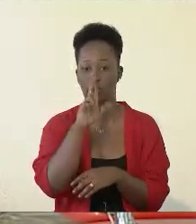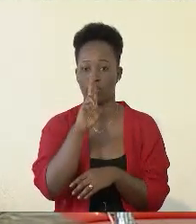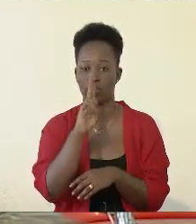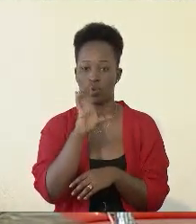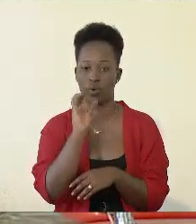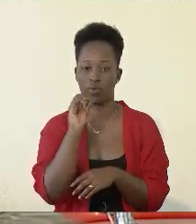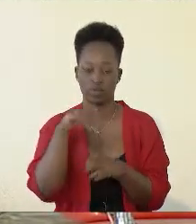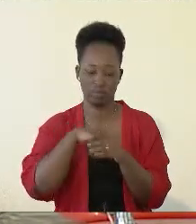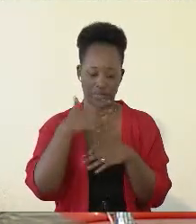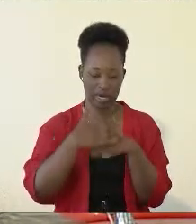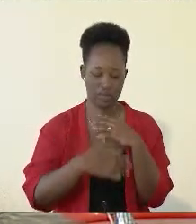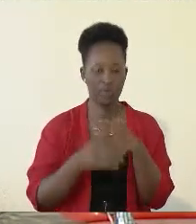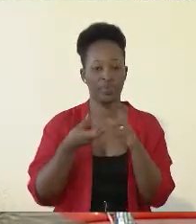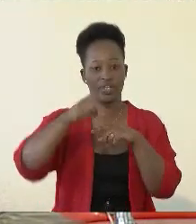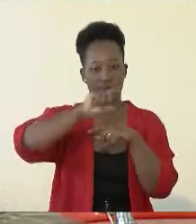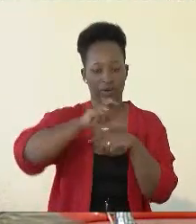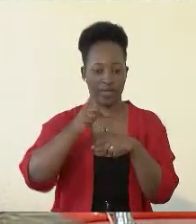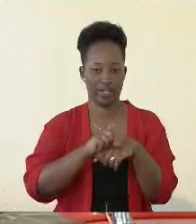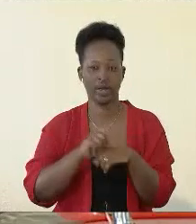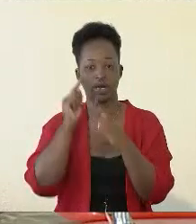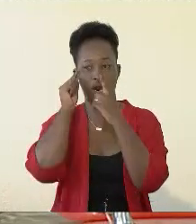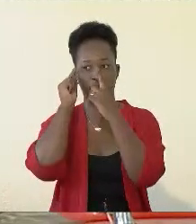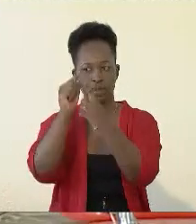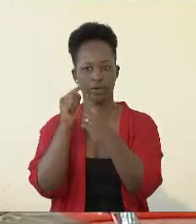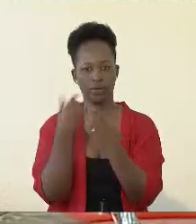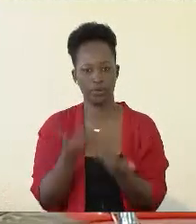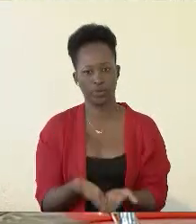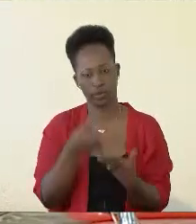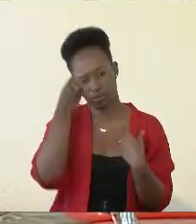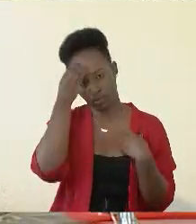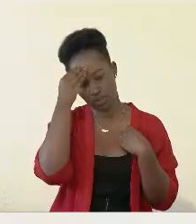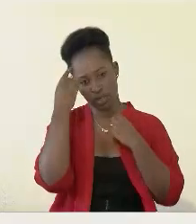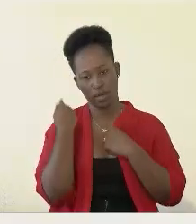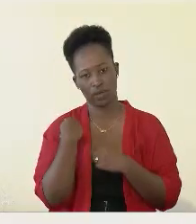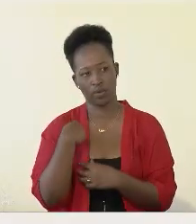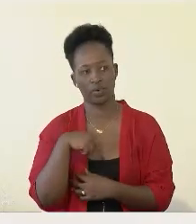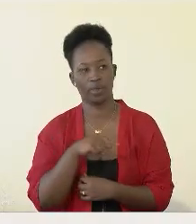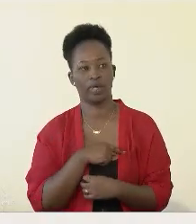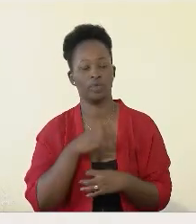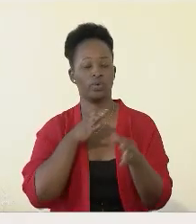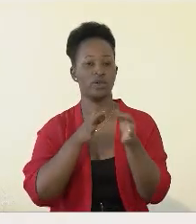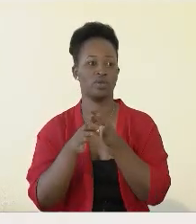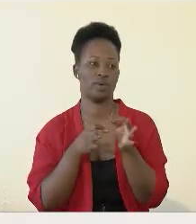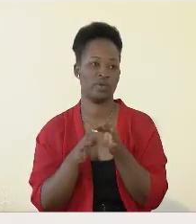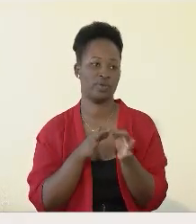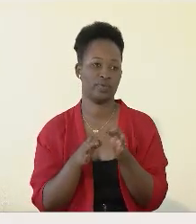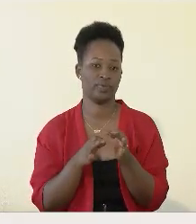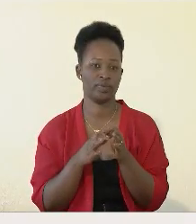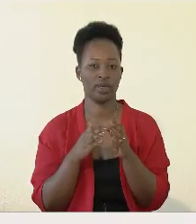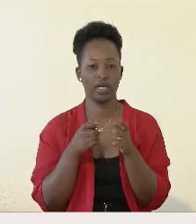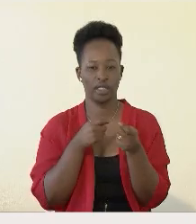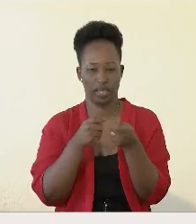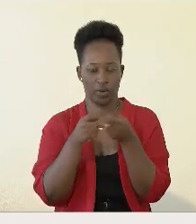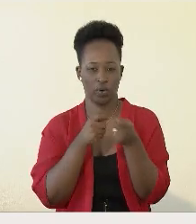right? So the learning objectives of the lesson of today, we're going to explain the control